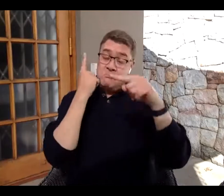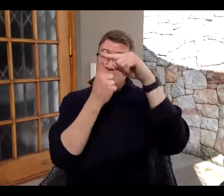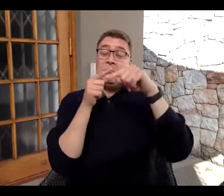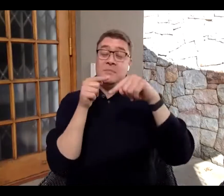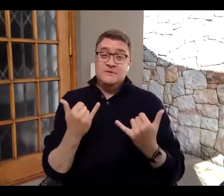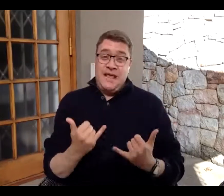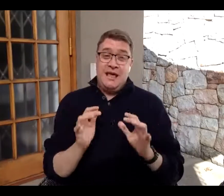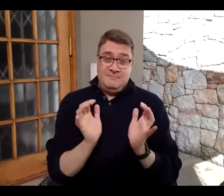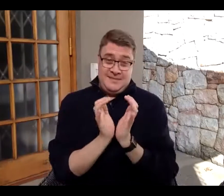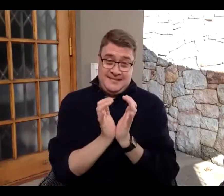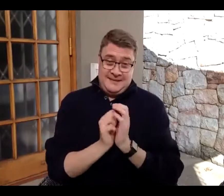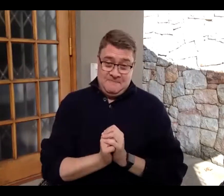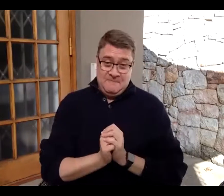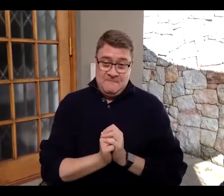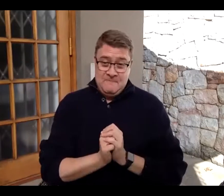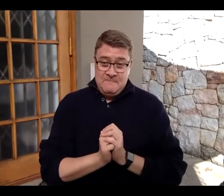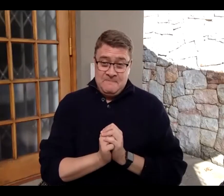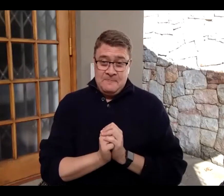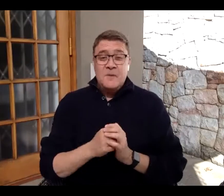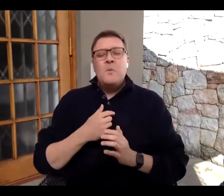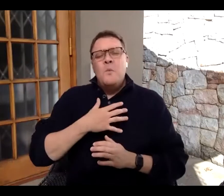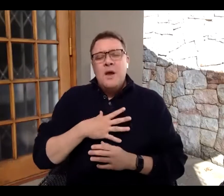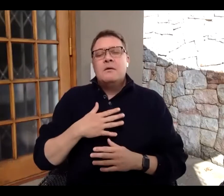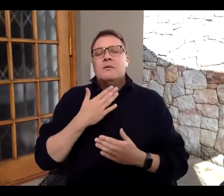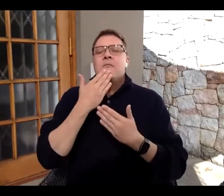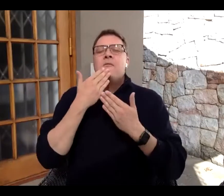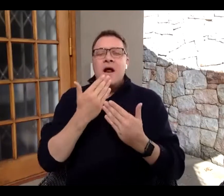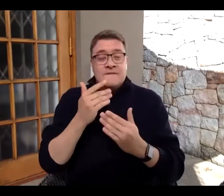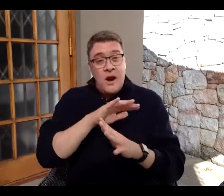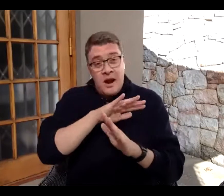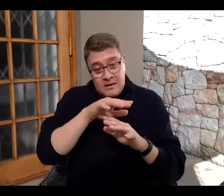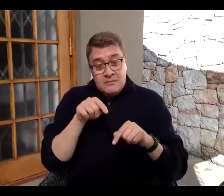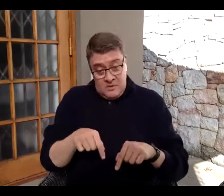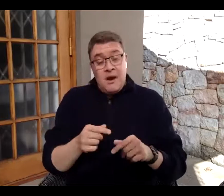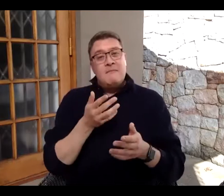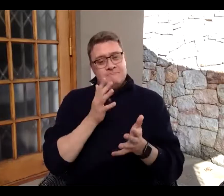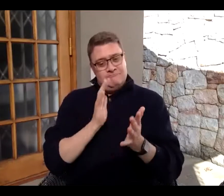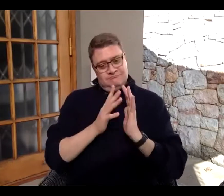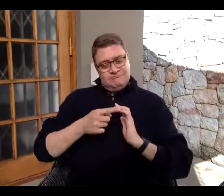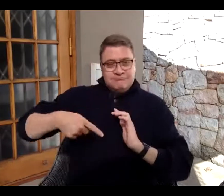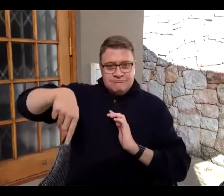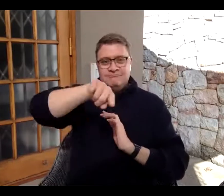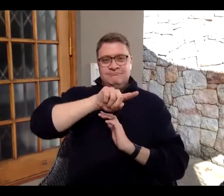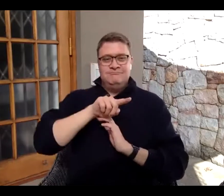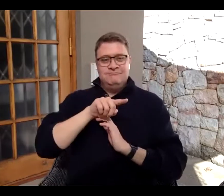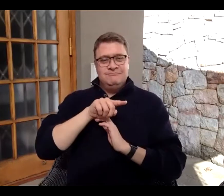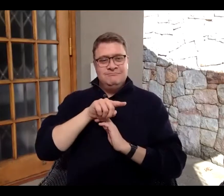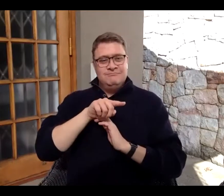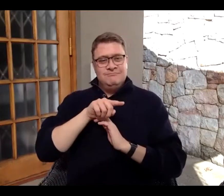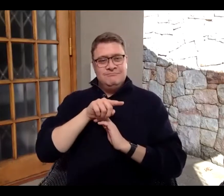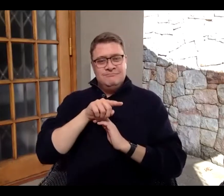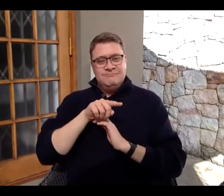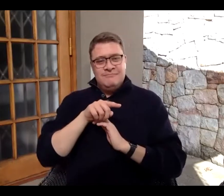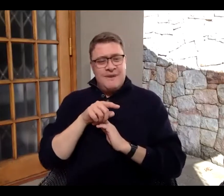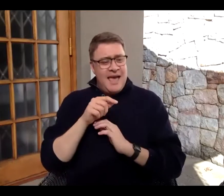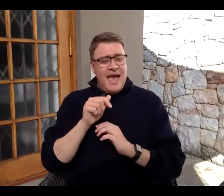So we're really, really grateful that we have this platform and that we have all these features available on the